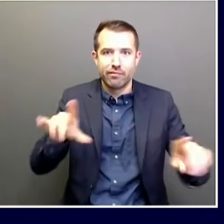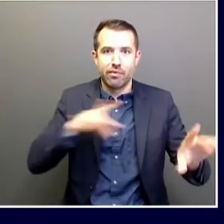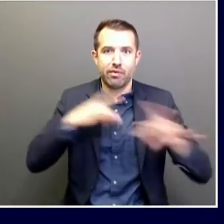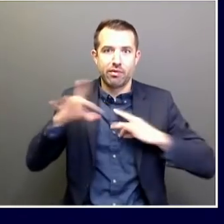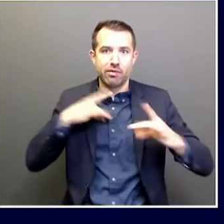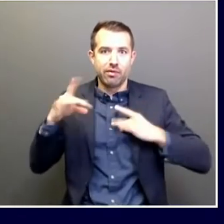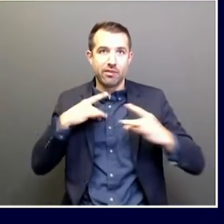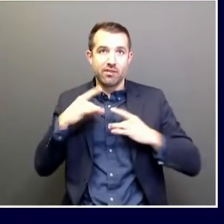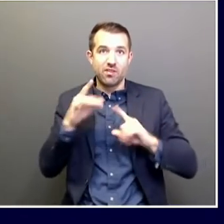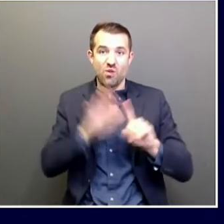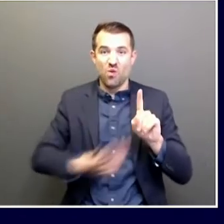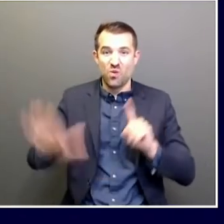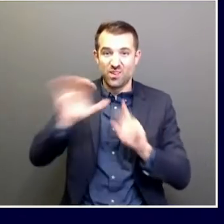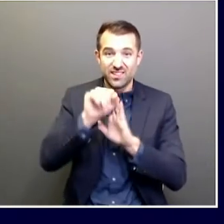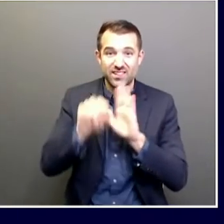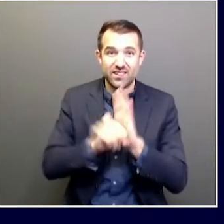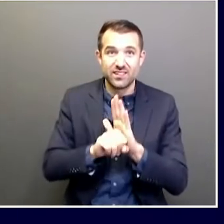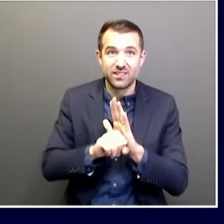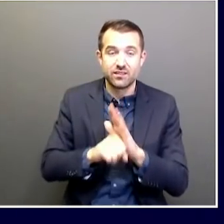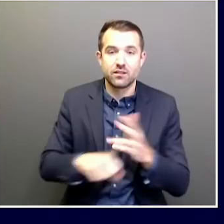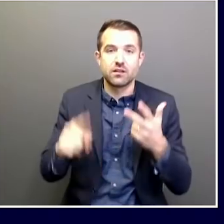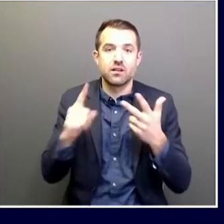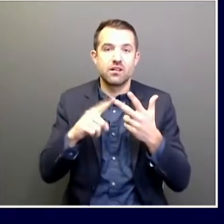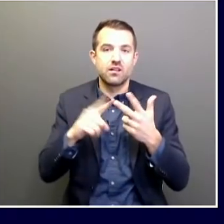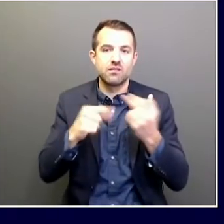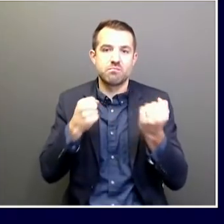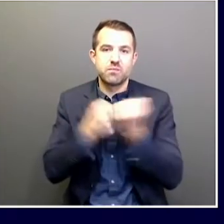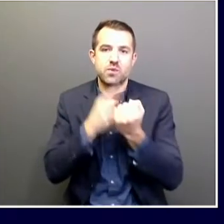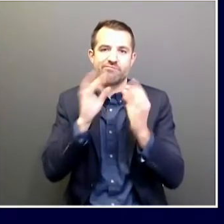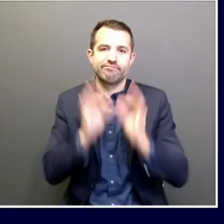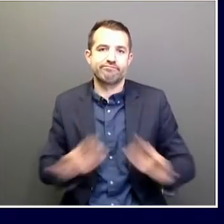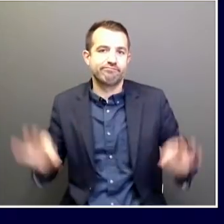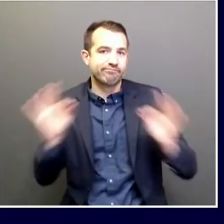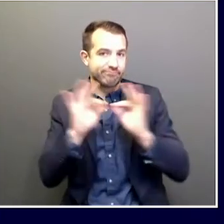that, there's evidence that the protection provided from